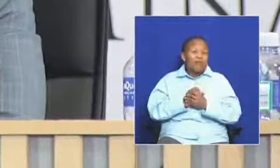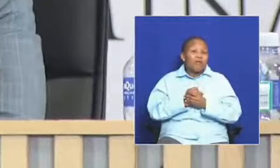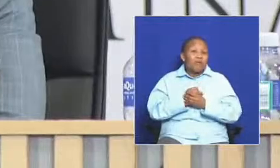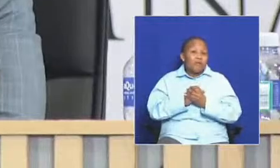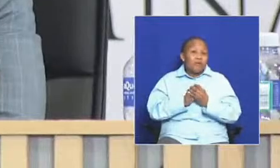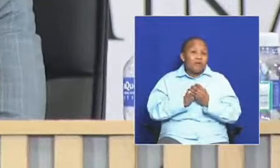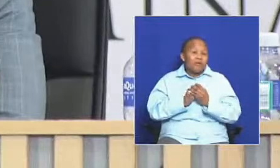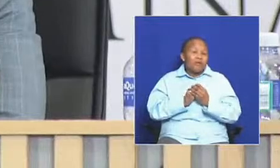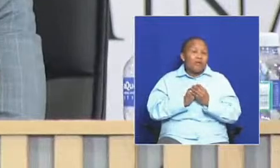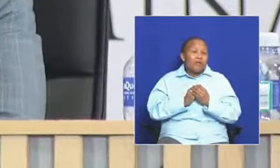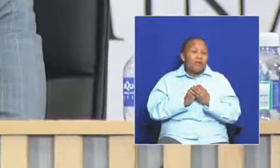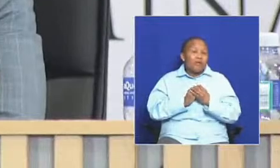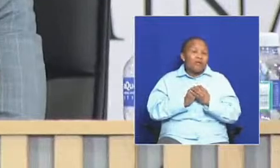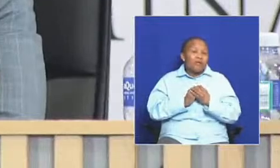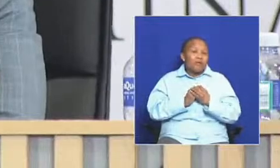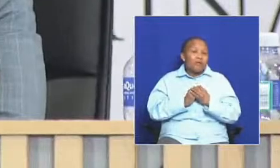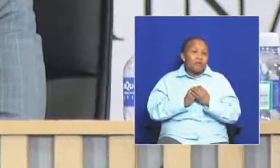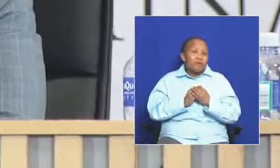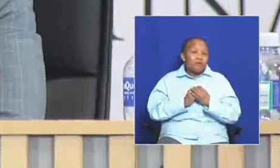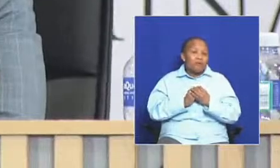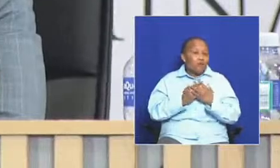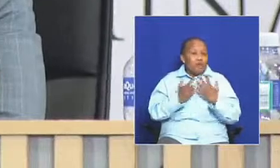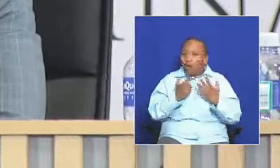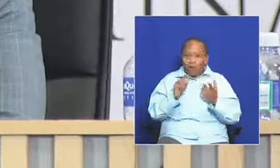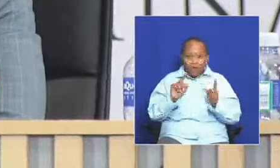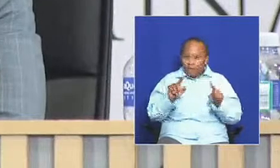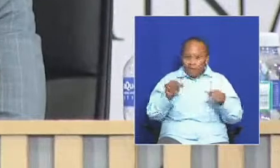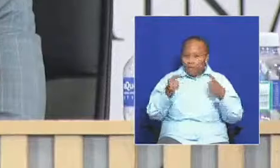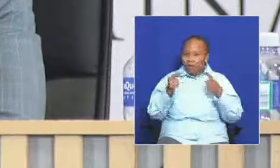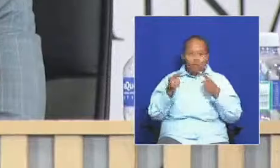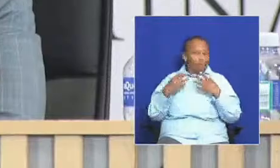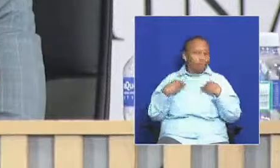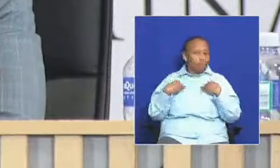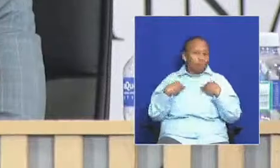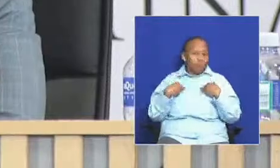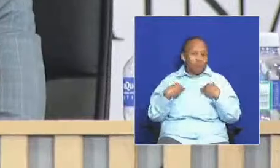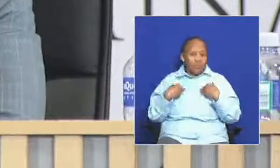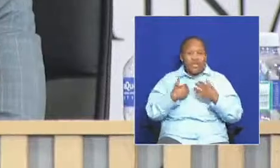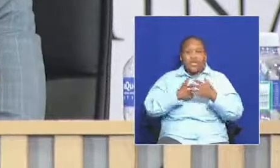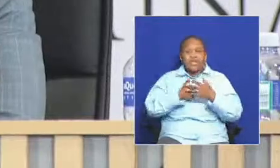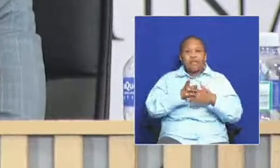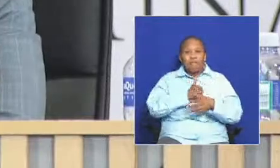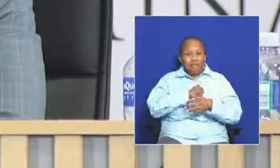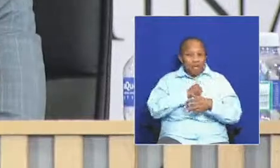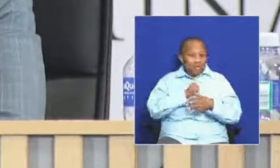entitled to assert the privilege. Not on this, not on what you've said thus far.